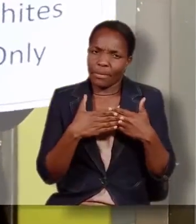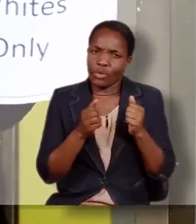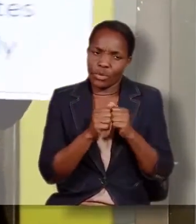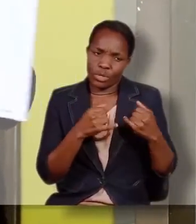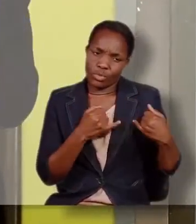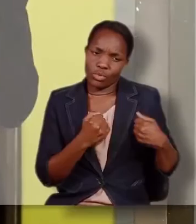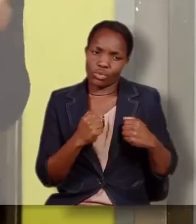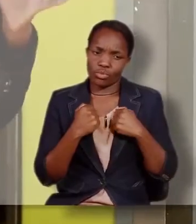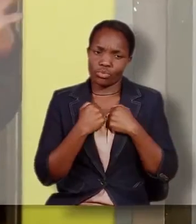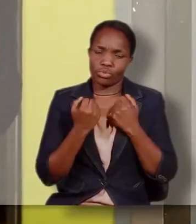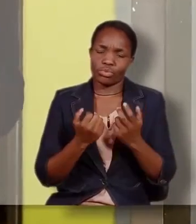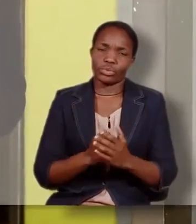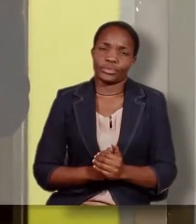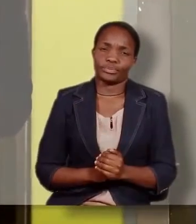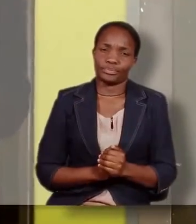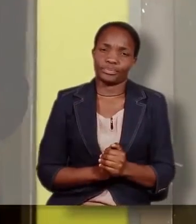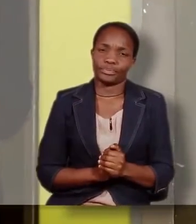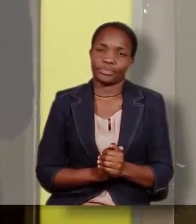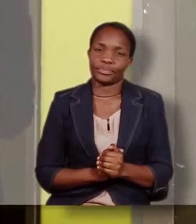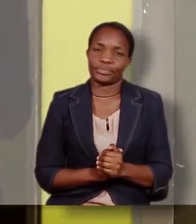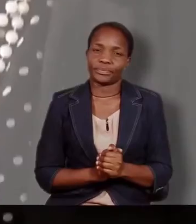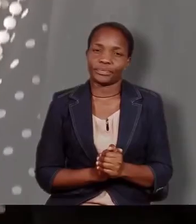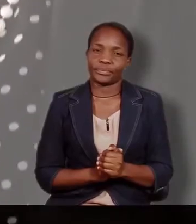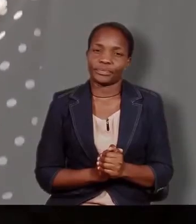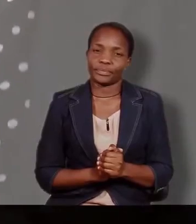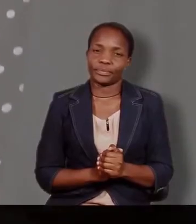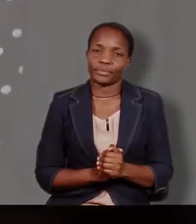home. But thanks for watching.